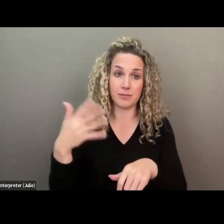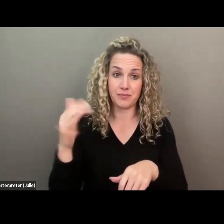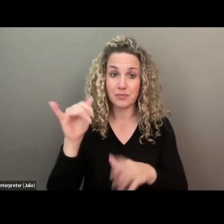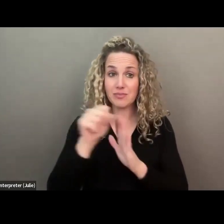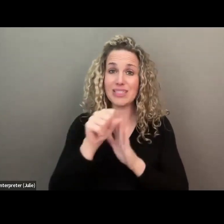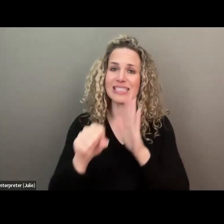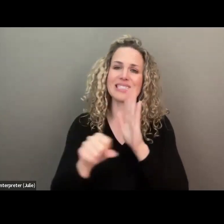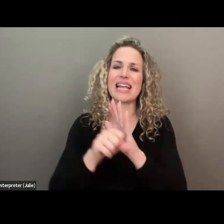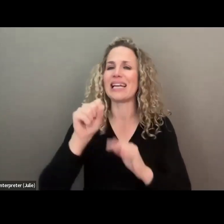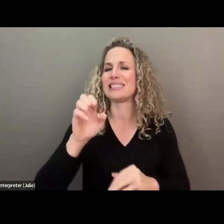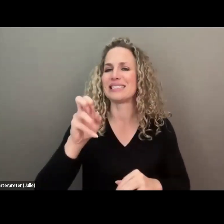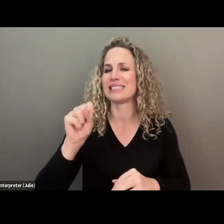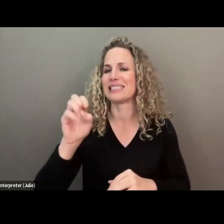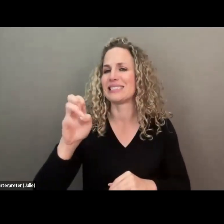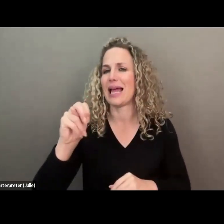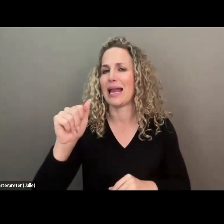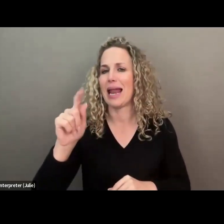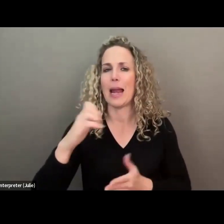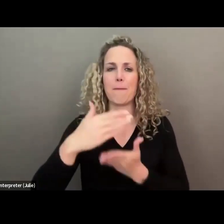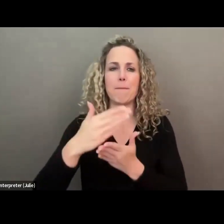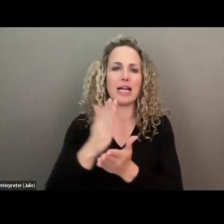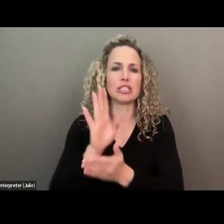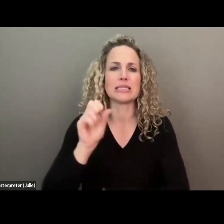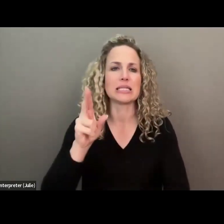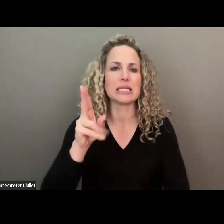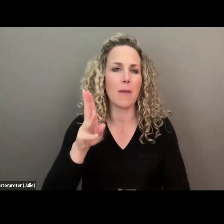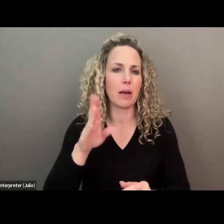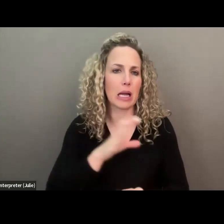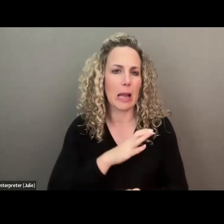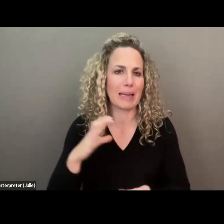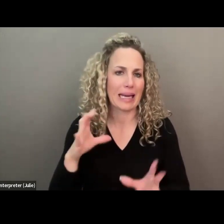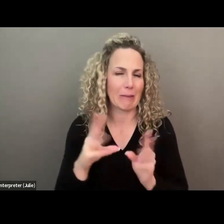state Senate's budget subcommittee?